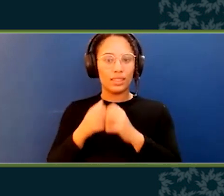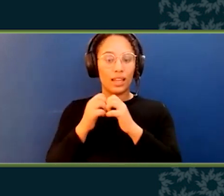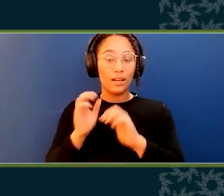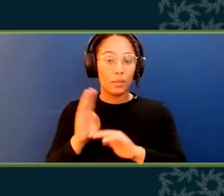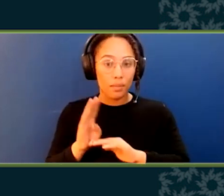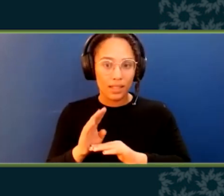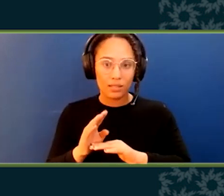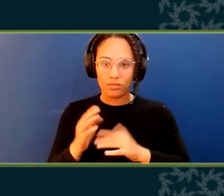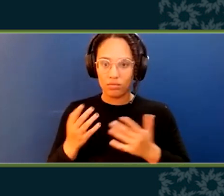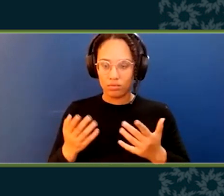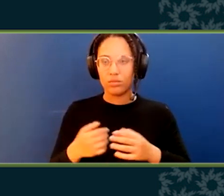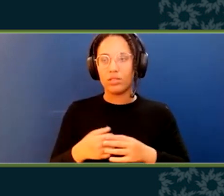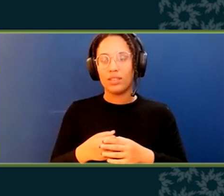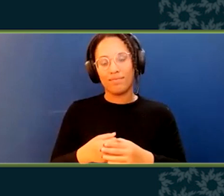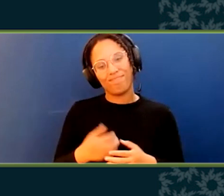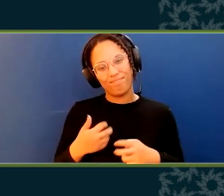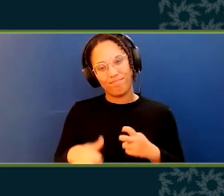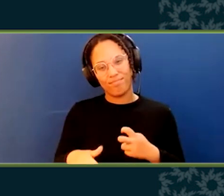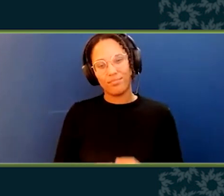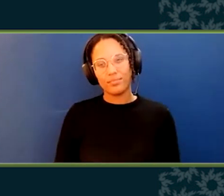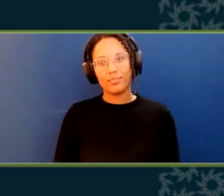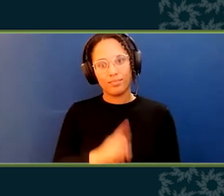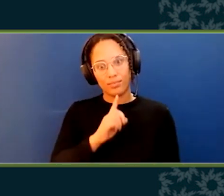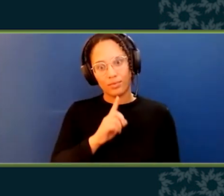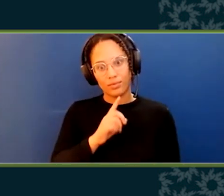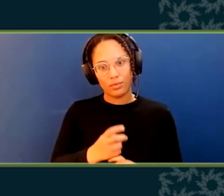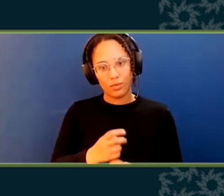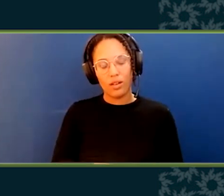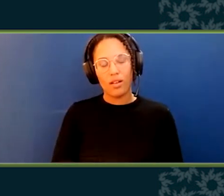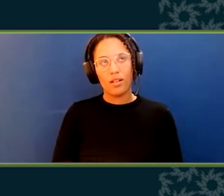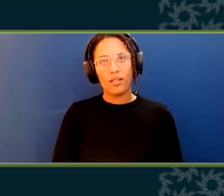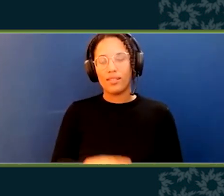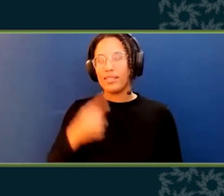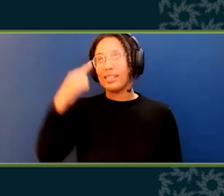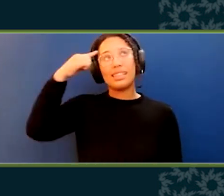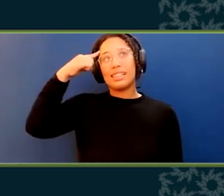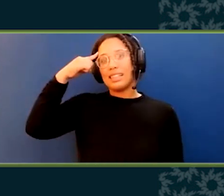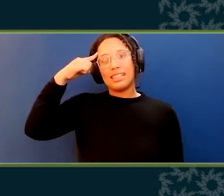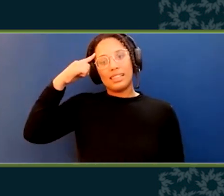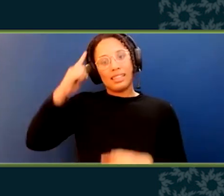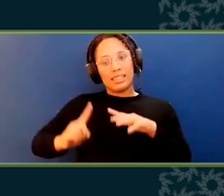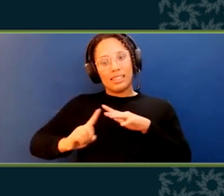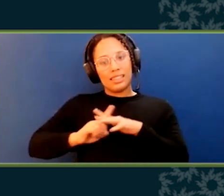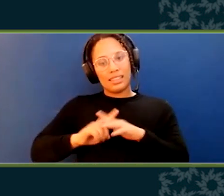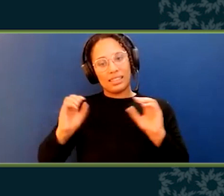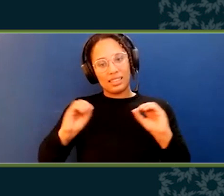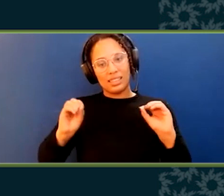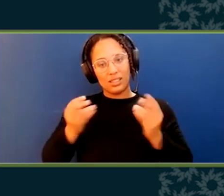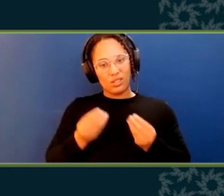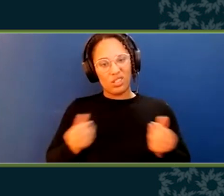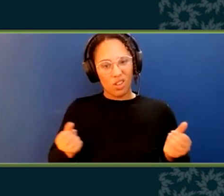is, it's really difficult. Nothing else is coming up for me, unfortunately, as a resolution to